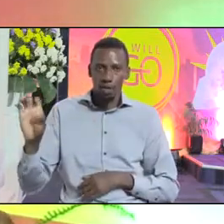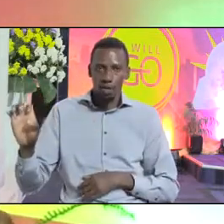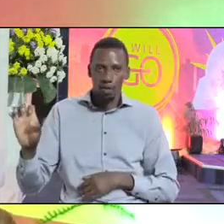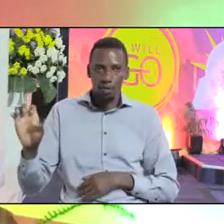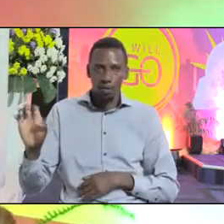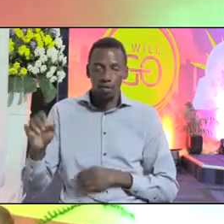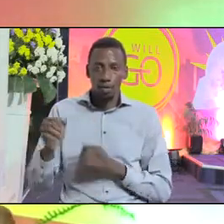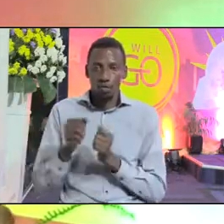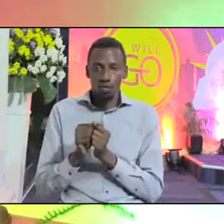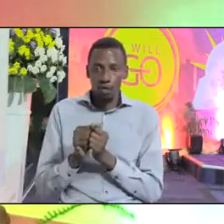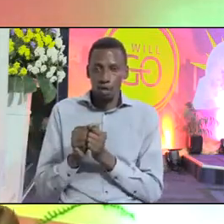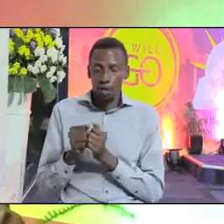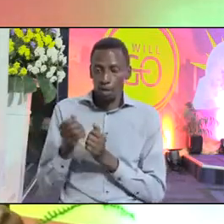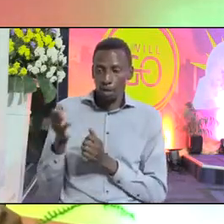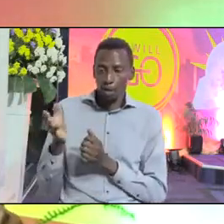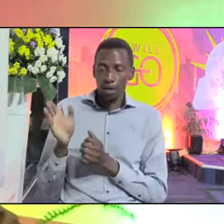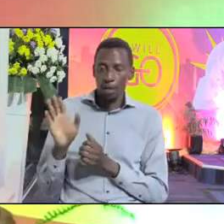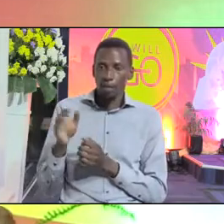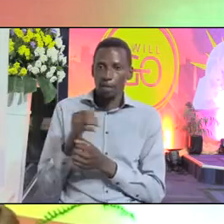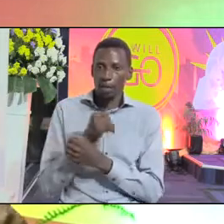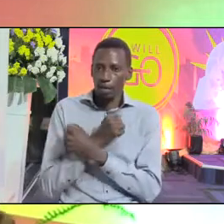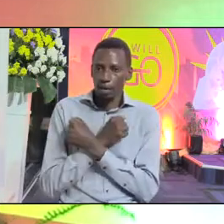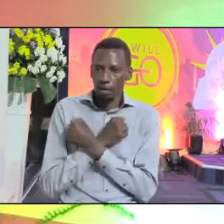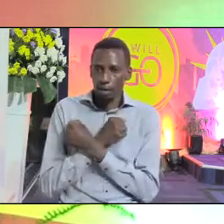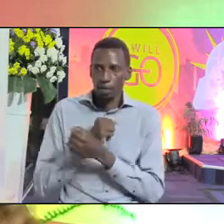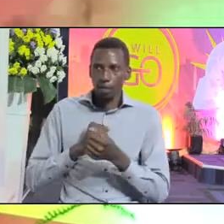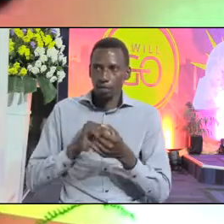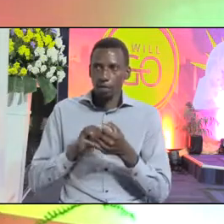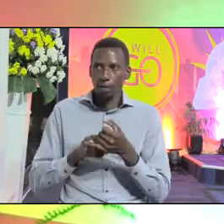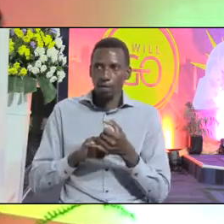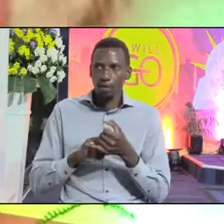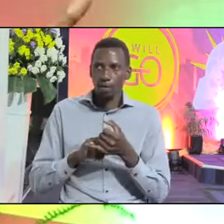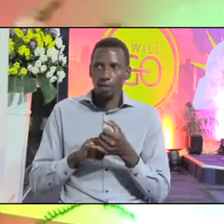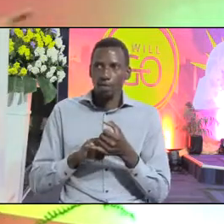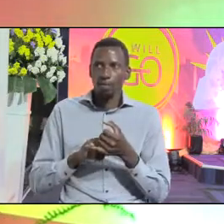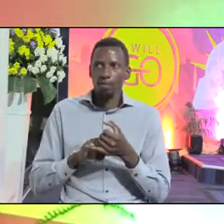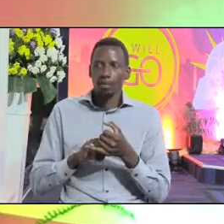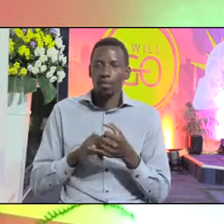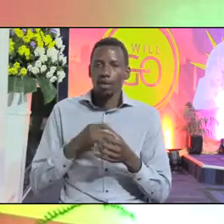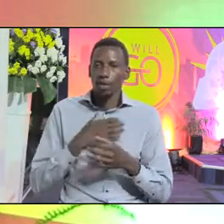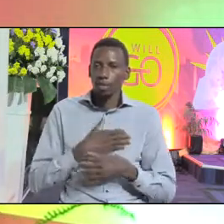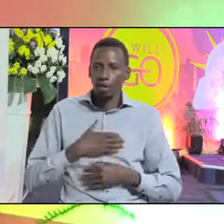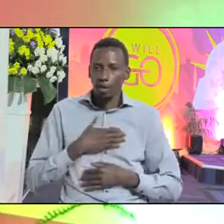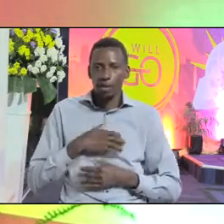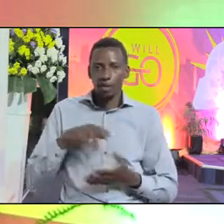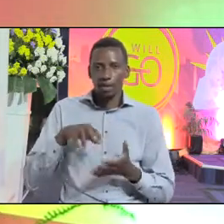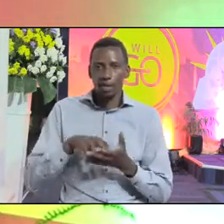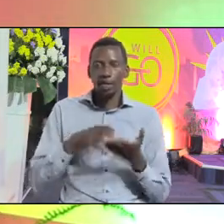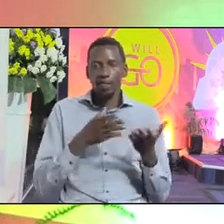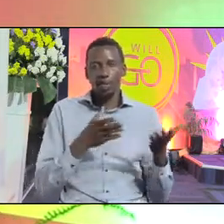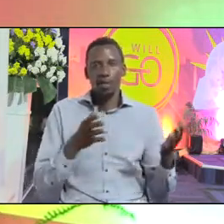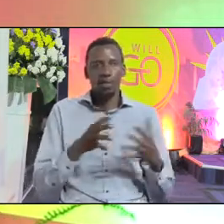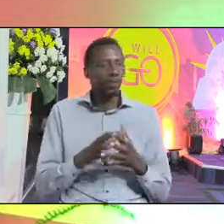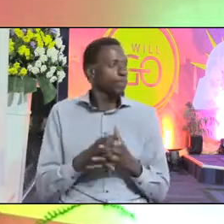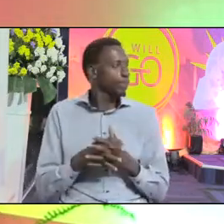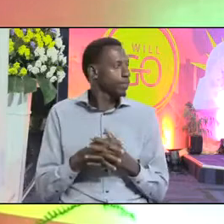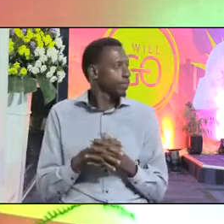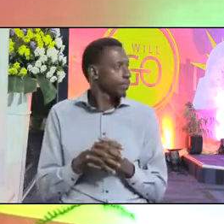him is his beloved wife. Dr. and Mrs. Papa, would you stand where you are?